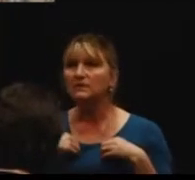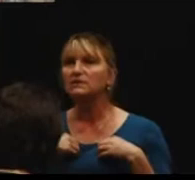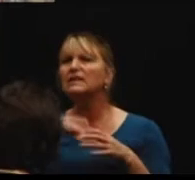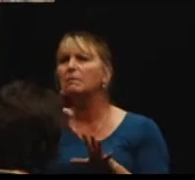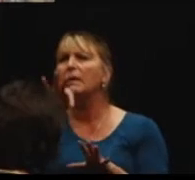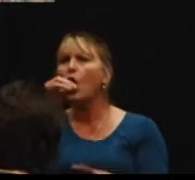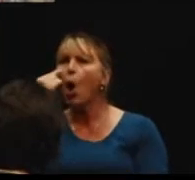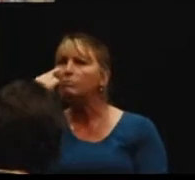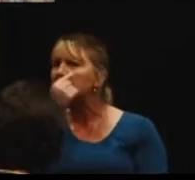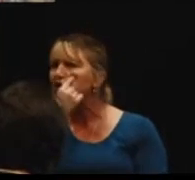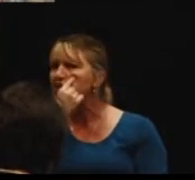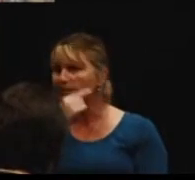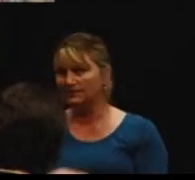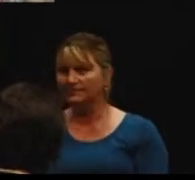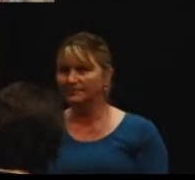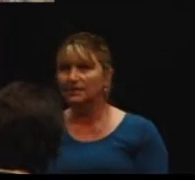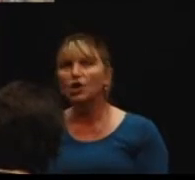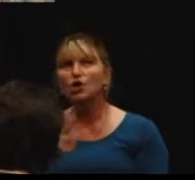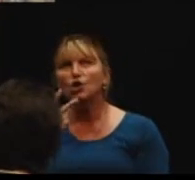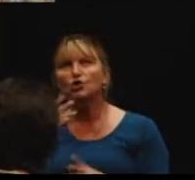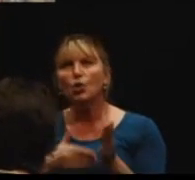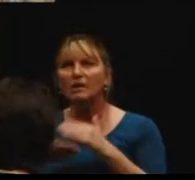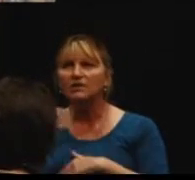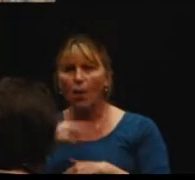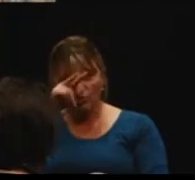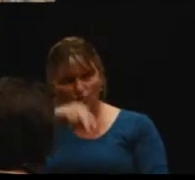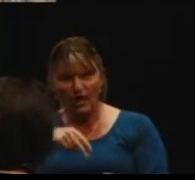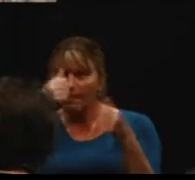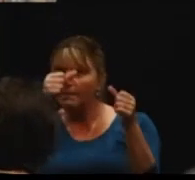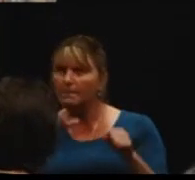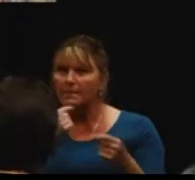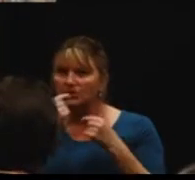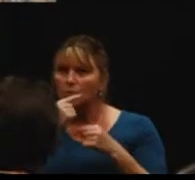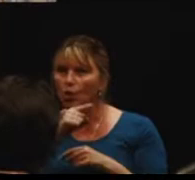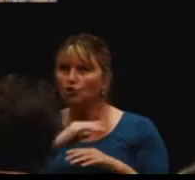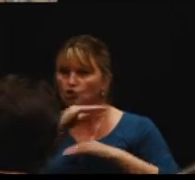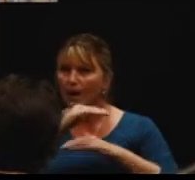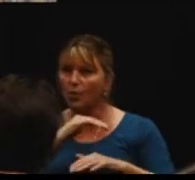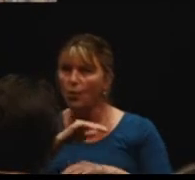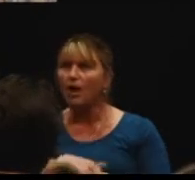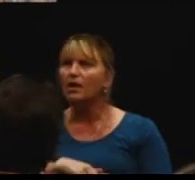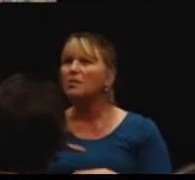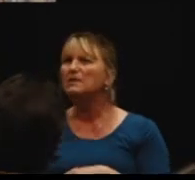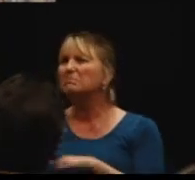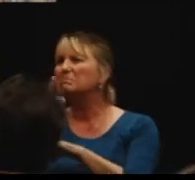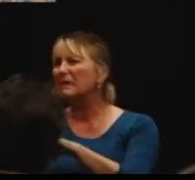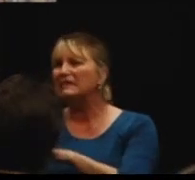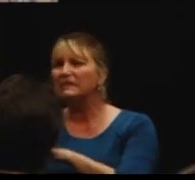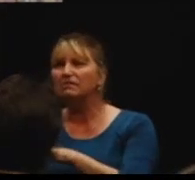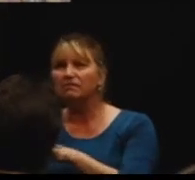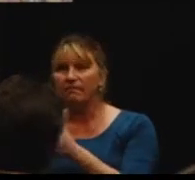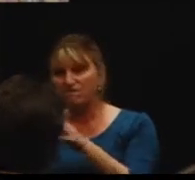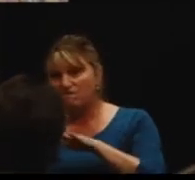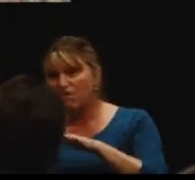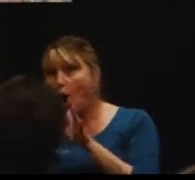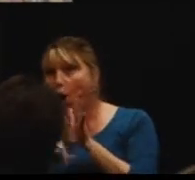instance. I was on TradeMe a couple of months ago on the message boards. I read about this website called Zenei.com, based in Florida. I went there. I